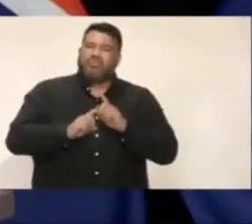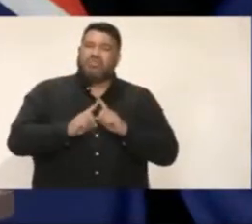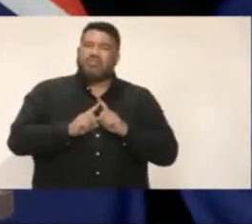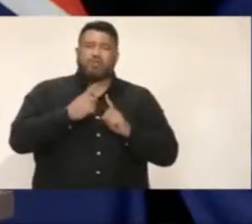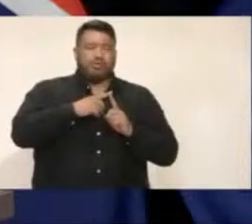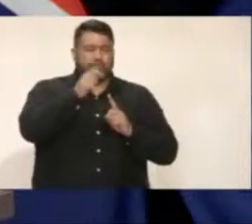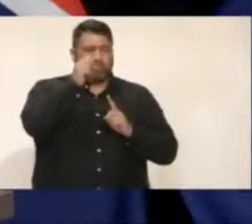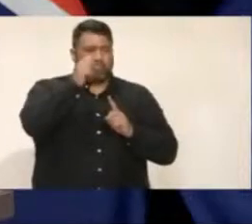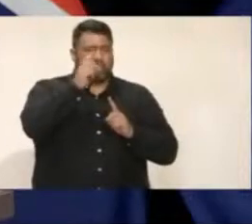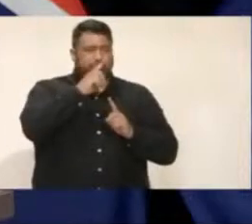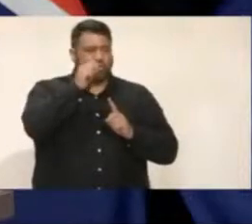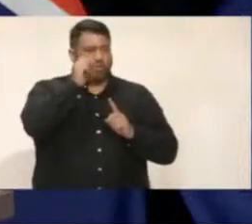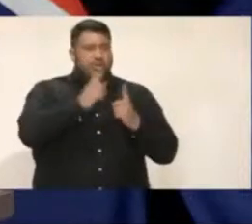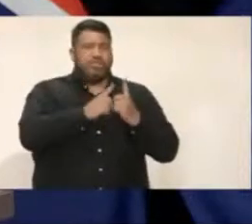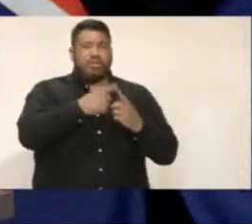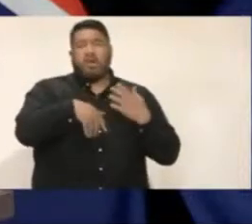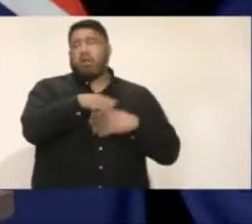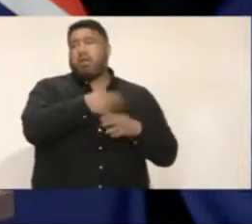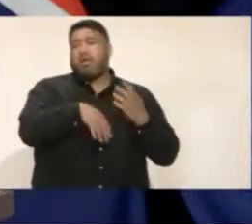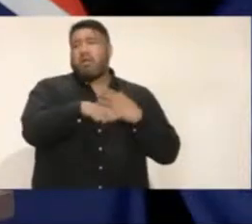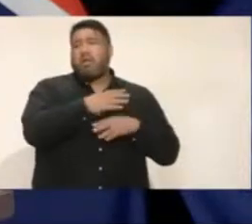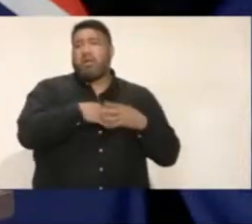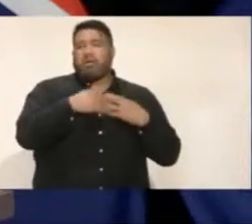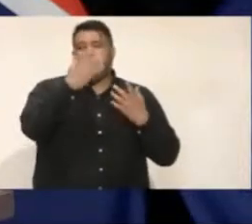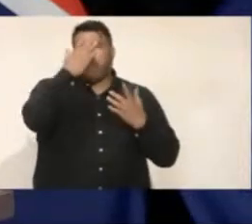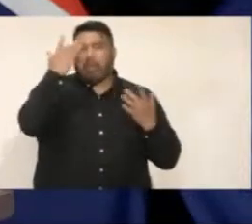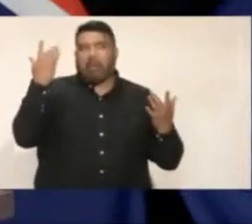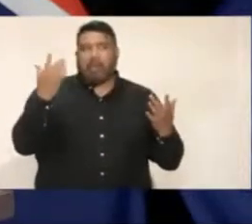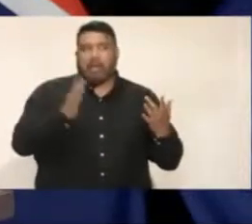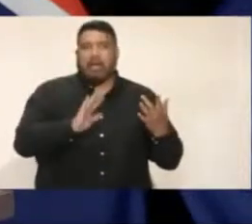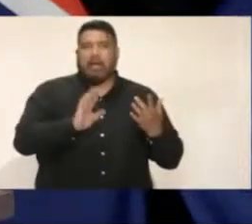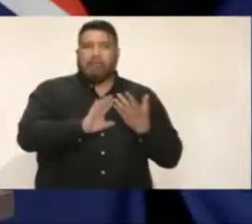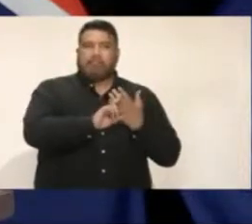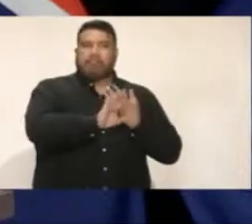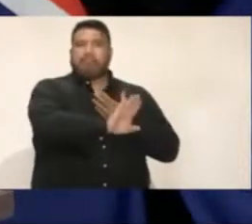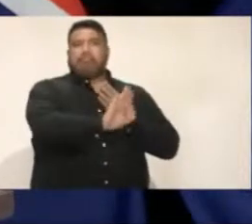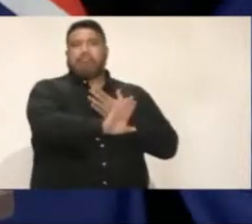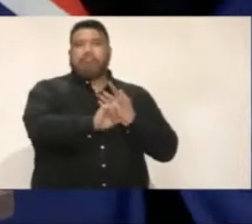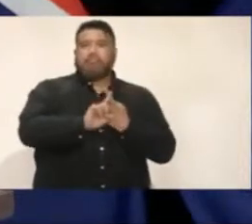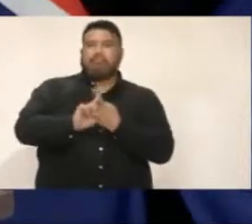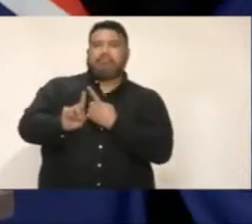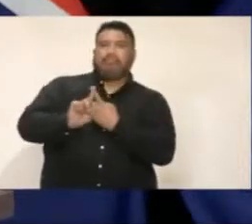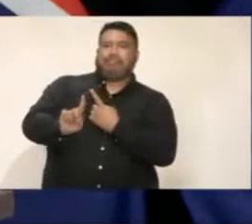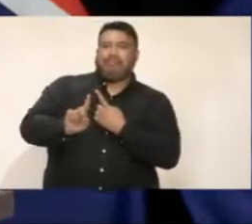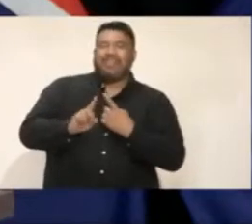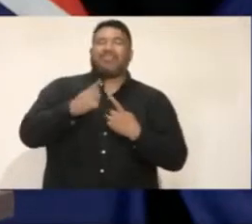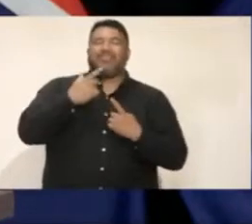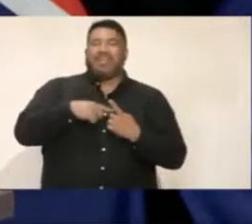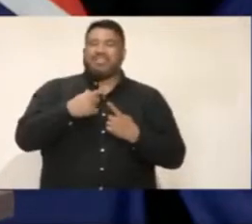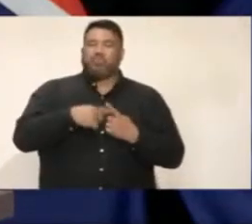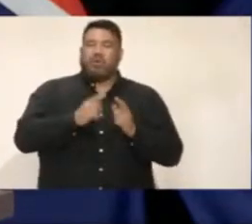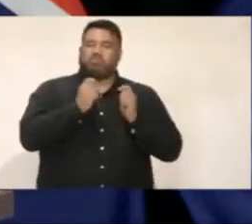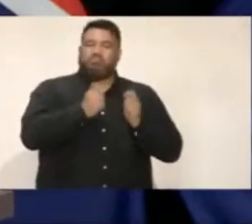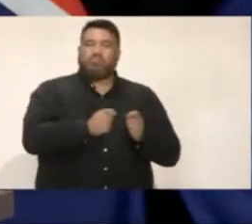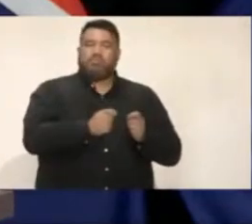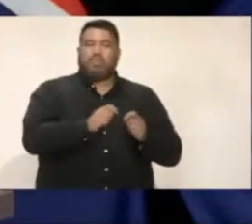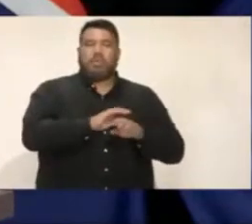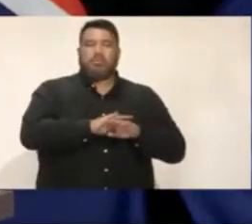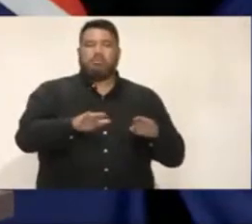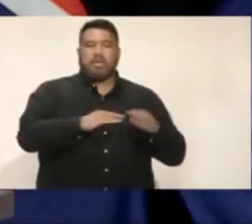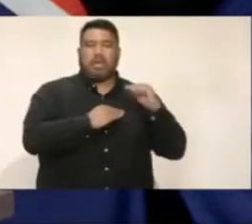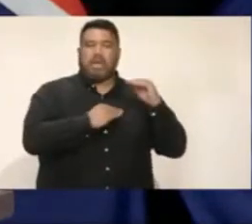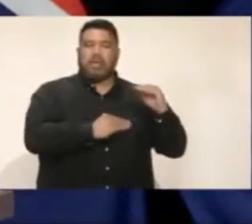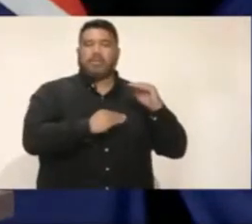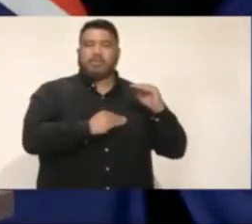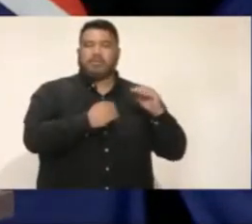over drinks. Unfortunately, of course, that is why we've had restrictions on weddings and funerals. Those are the